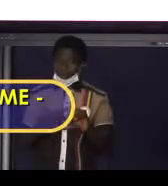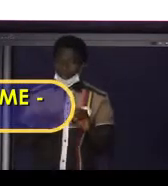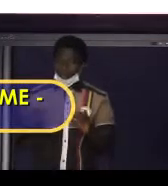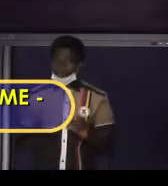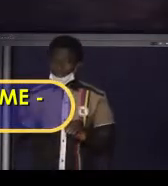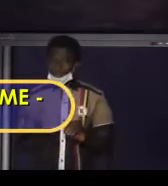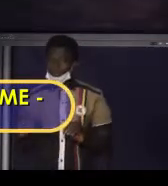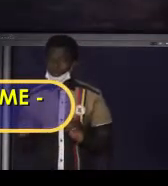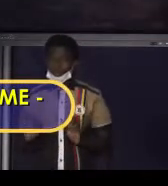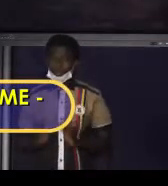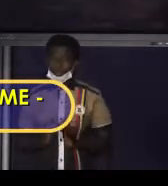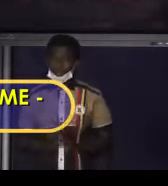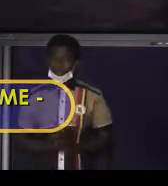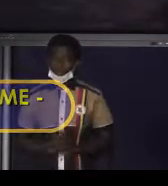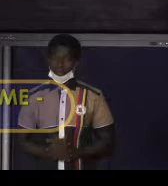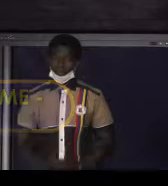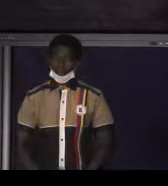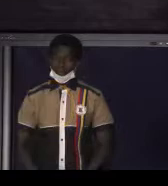so and so.